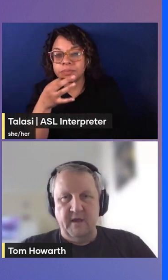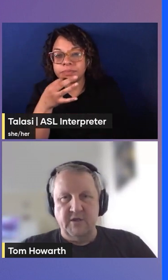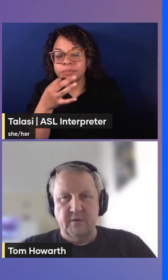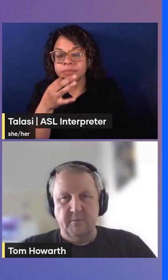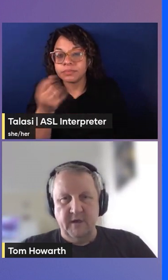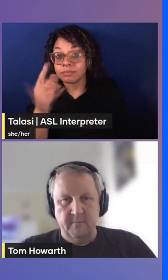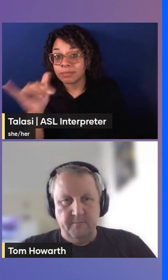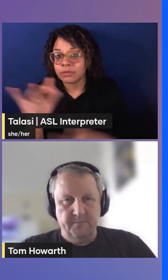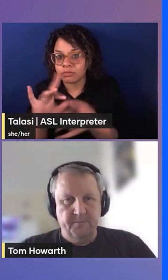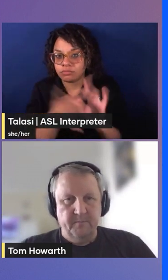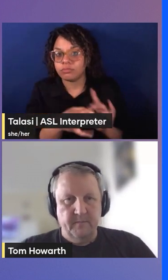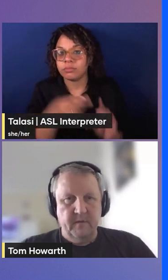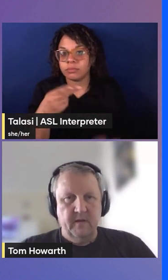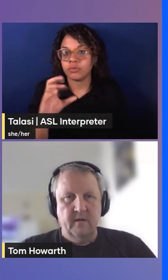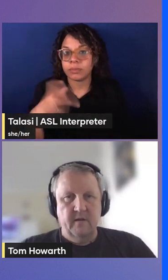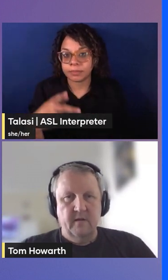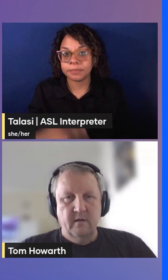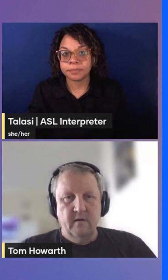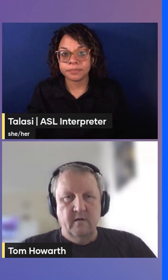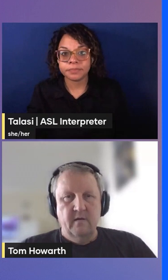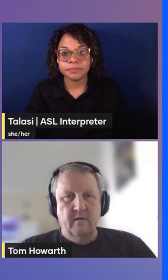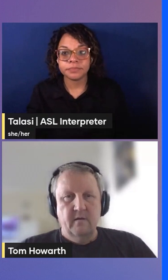with HCP.